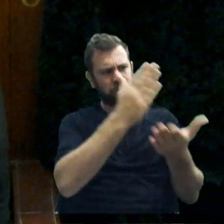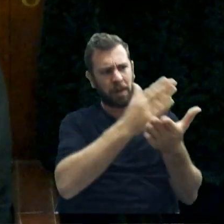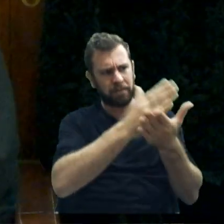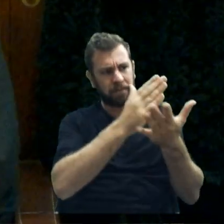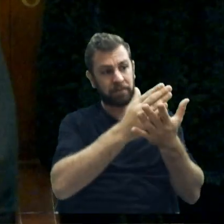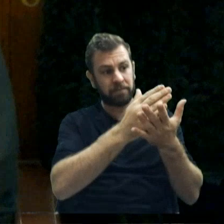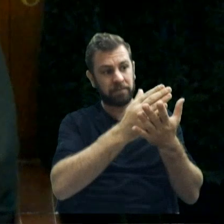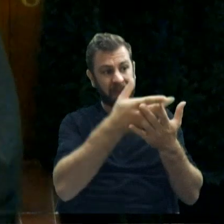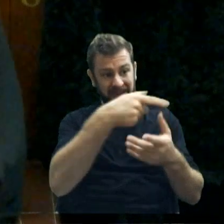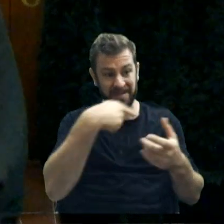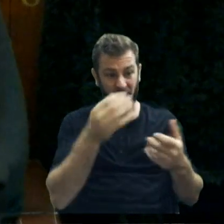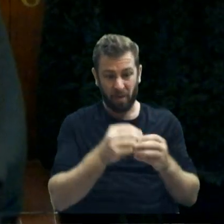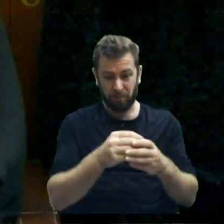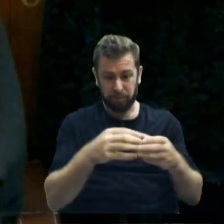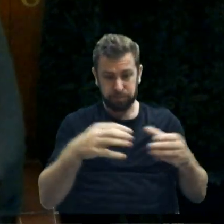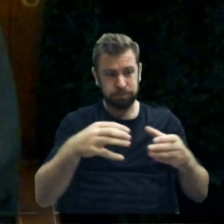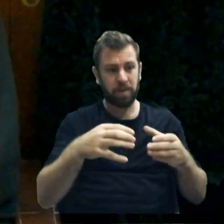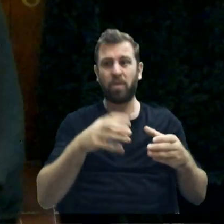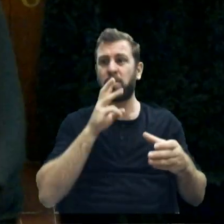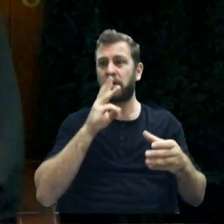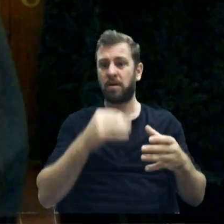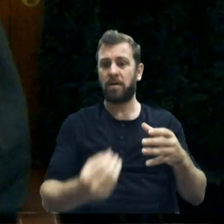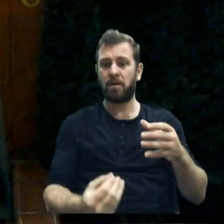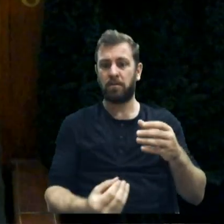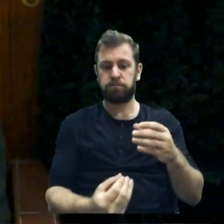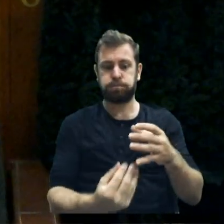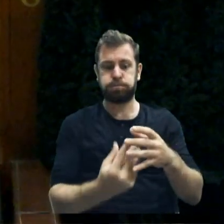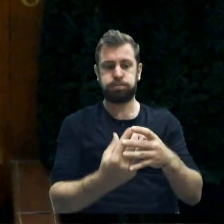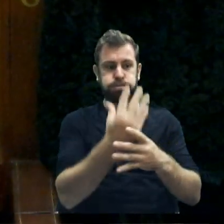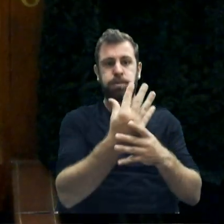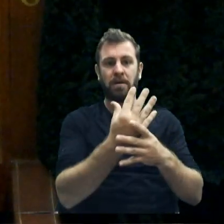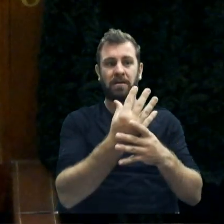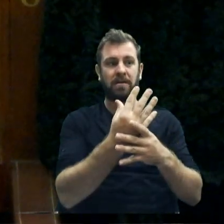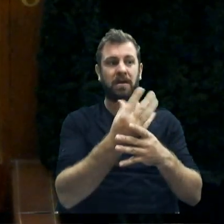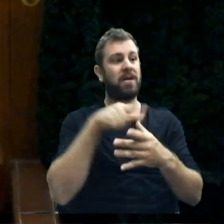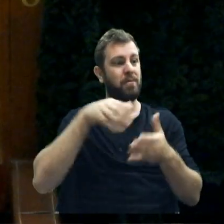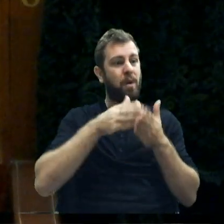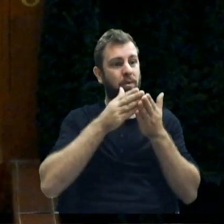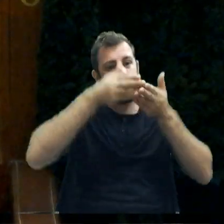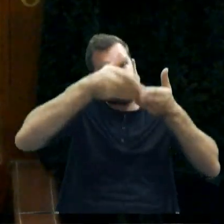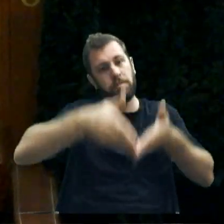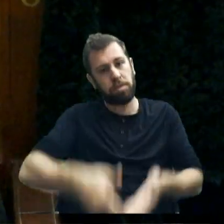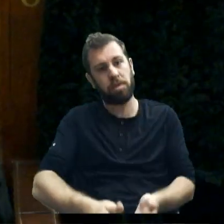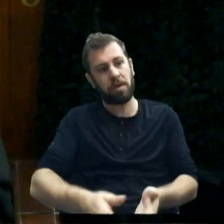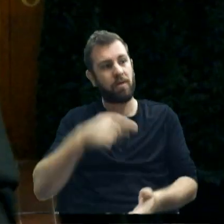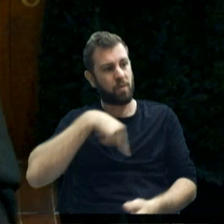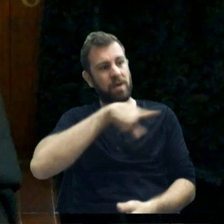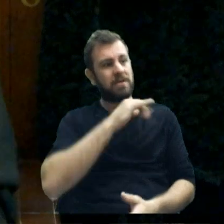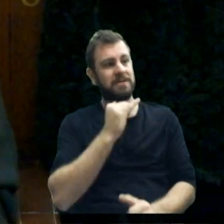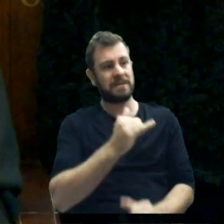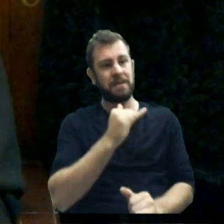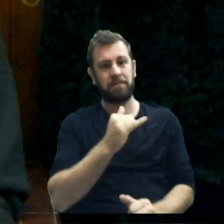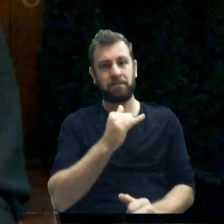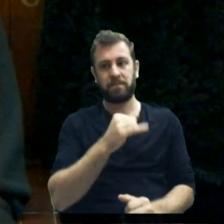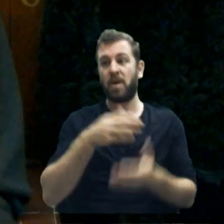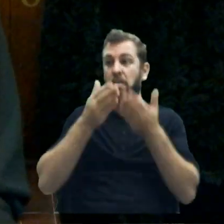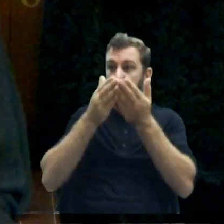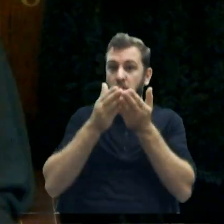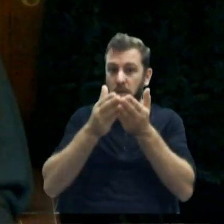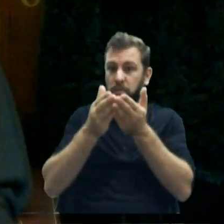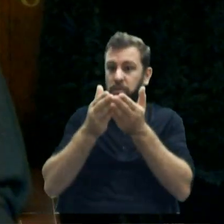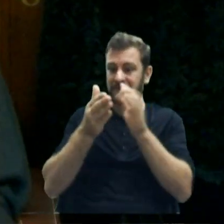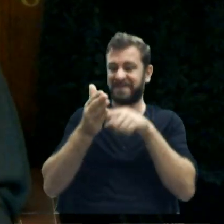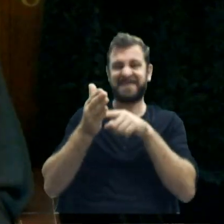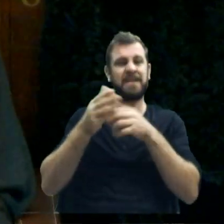enough water gets in, the boat will sink, you'll sink, and we'll sink with you. He says the boat is Islam and those inside the boat are